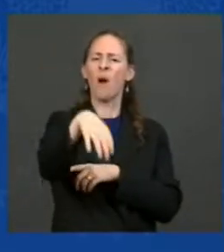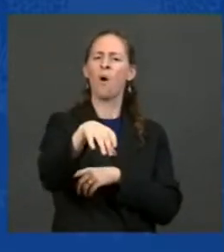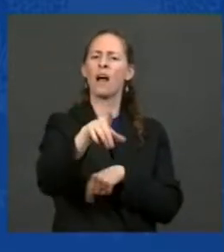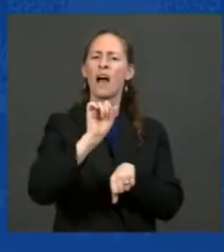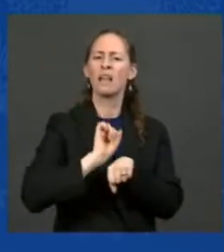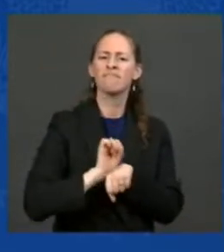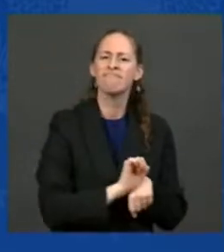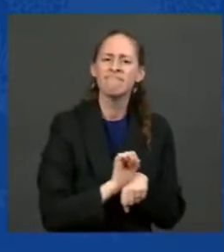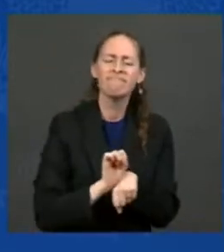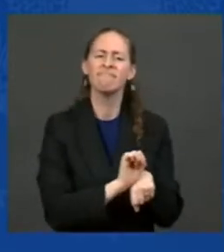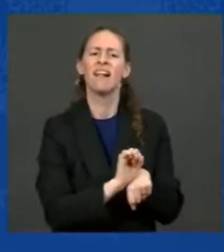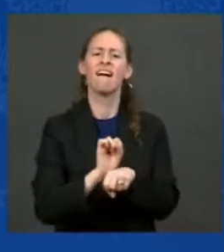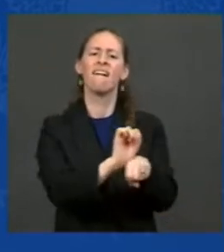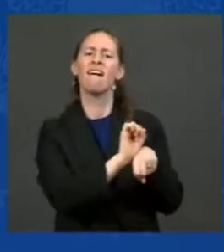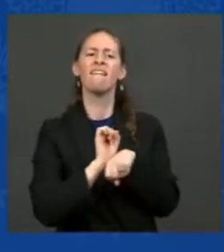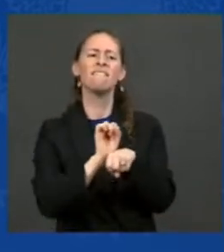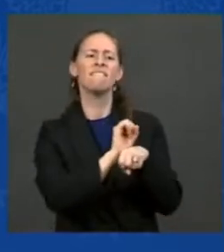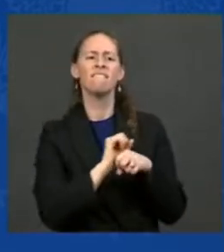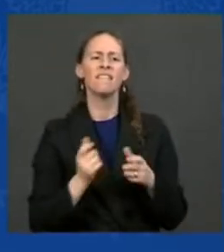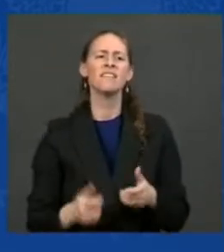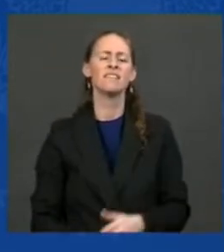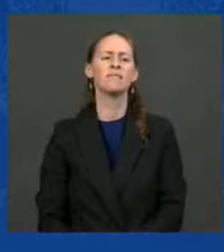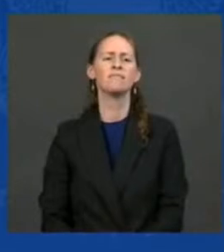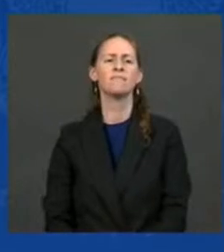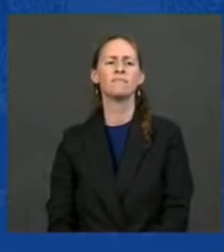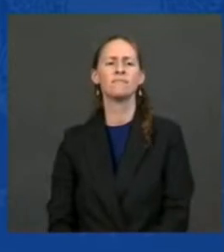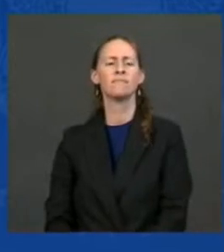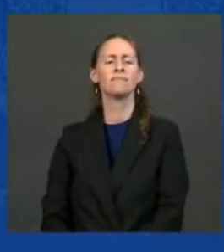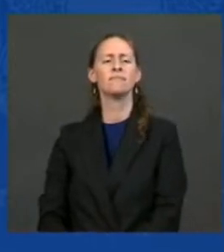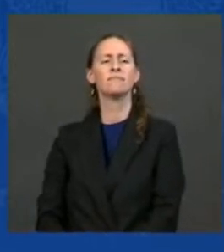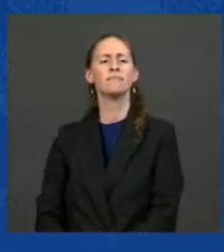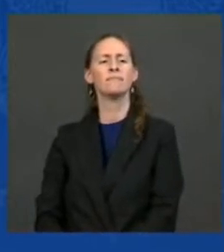of the Uyghurs in Xinjiang,